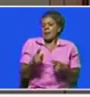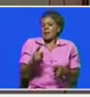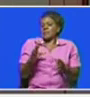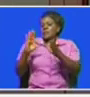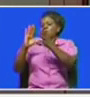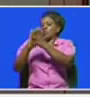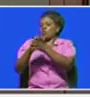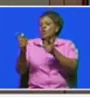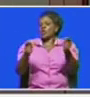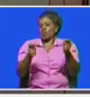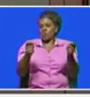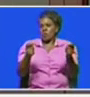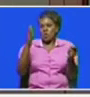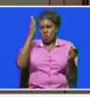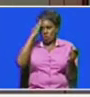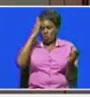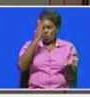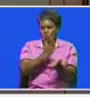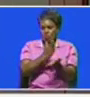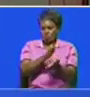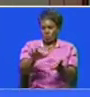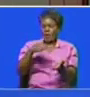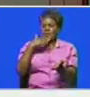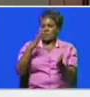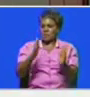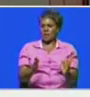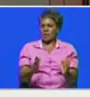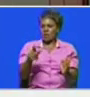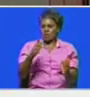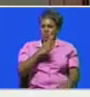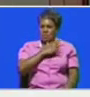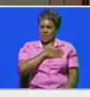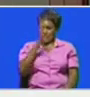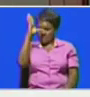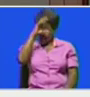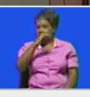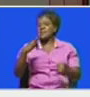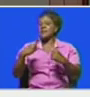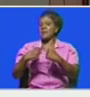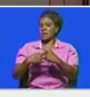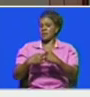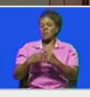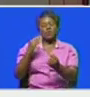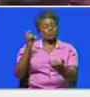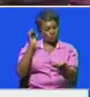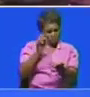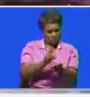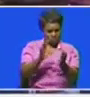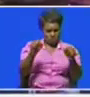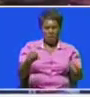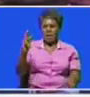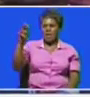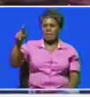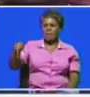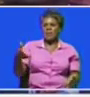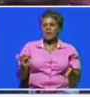is in control and knowing Muturi being who he is, and you are from NASA and you missed 8, he'll show you the door. MPs are